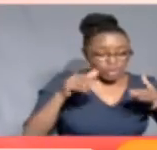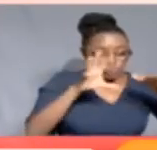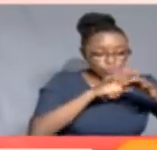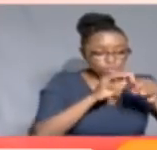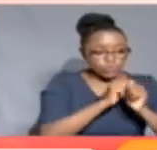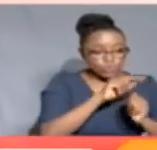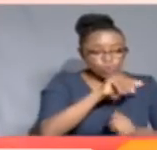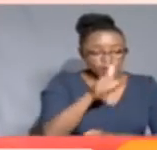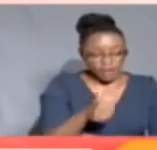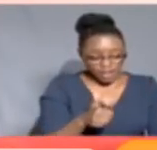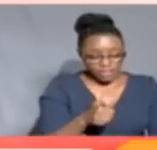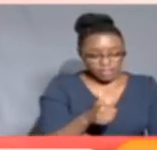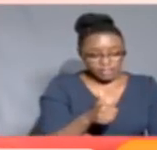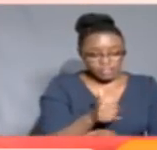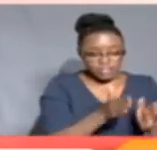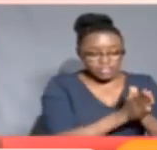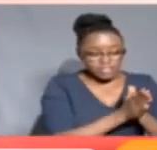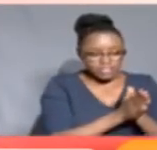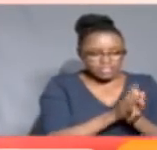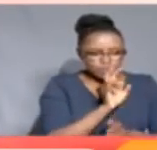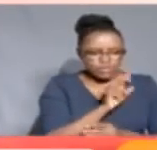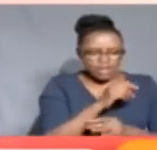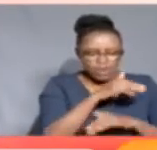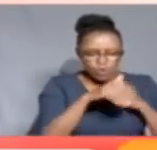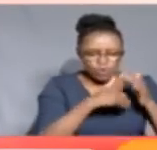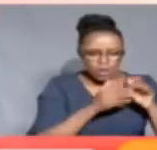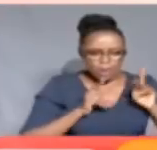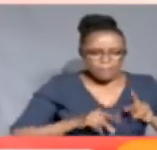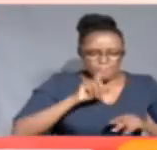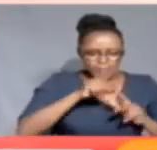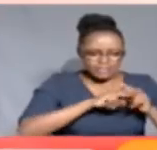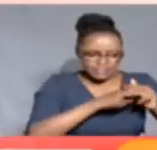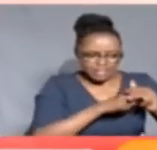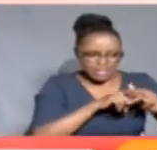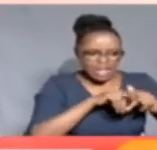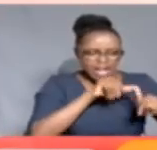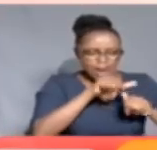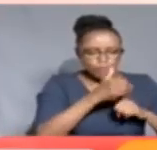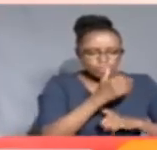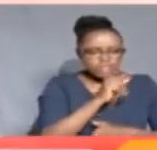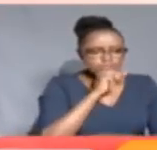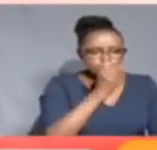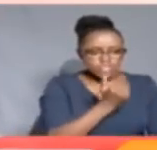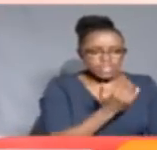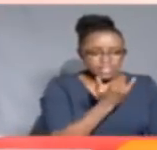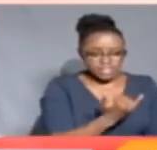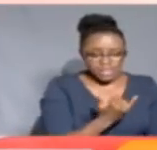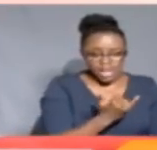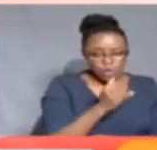other. And let's begin to think about the boy child as well.